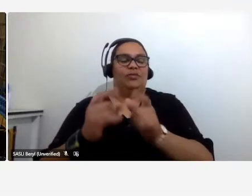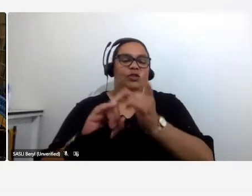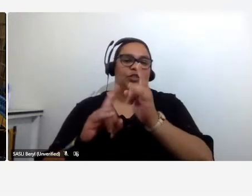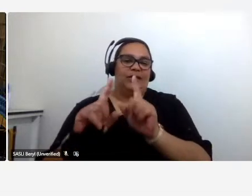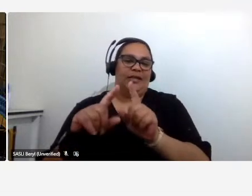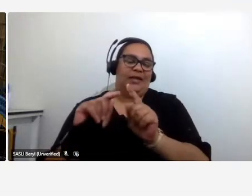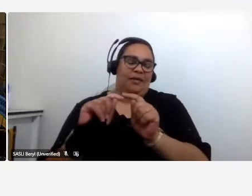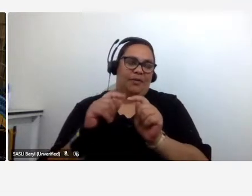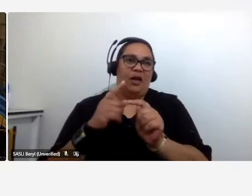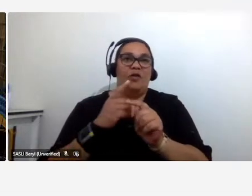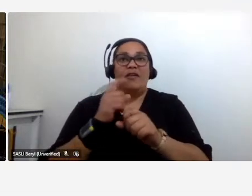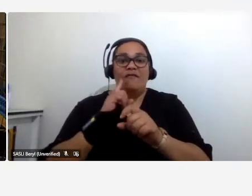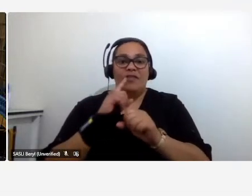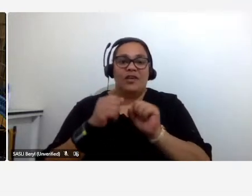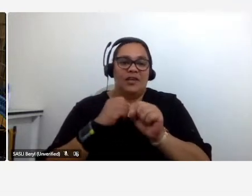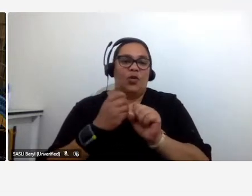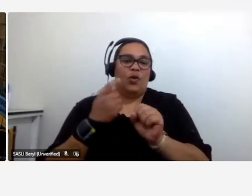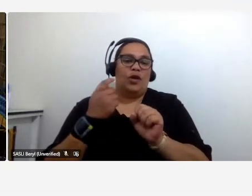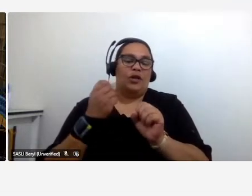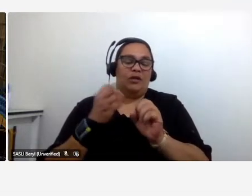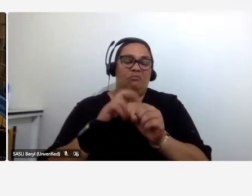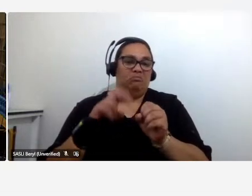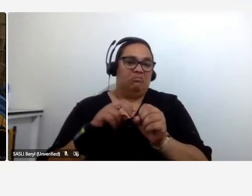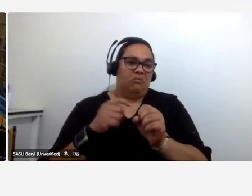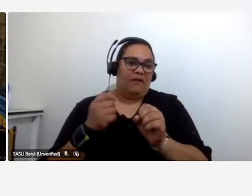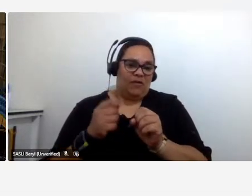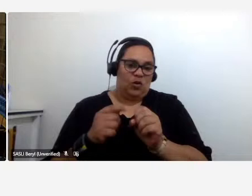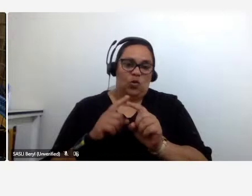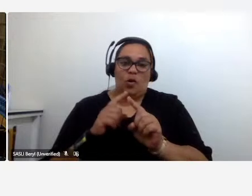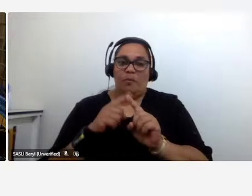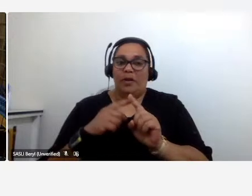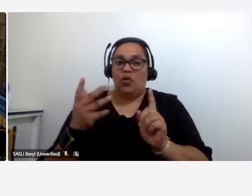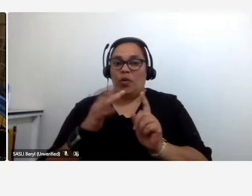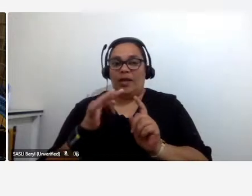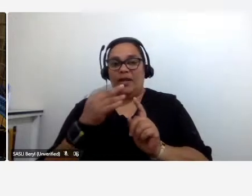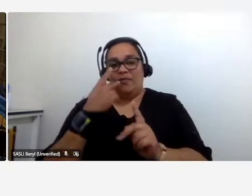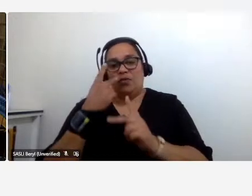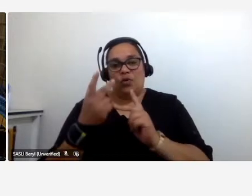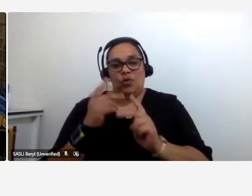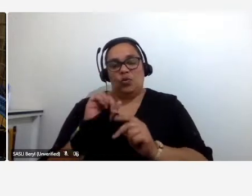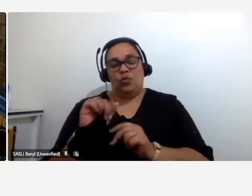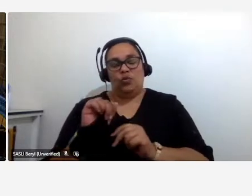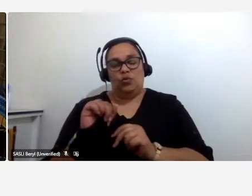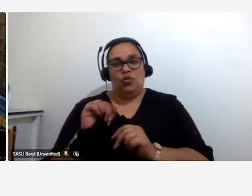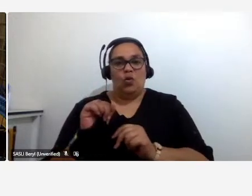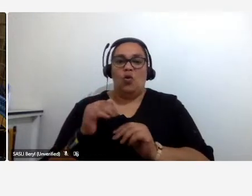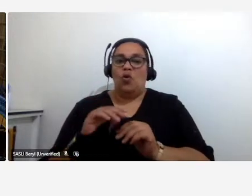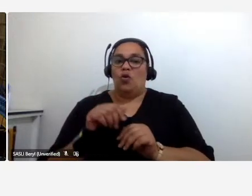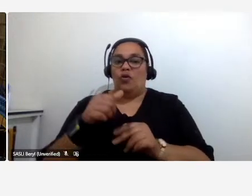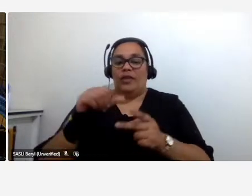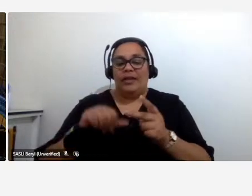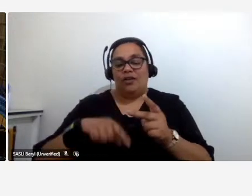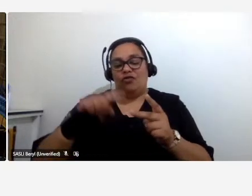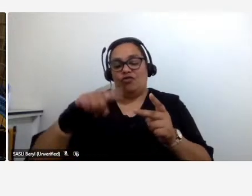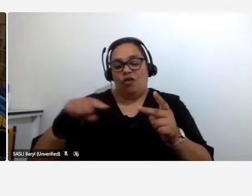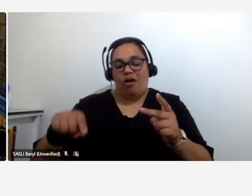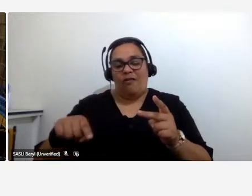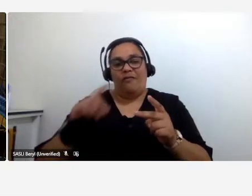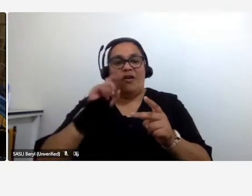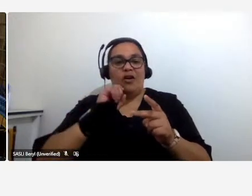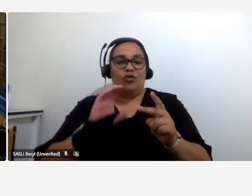couple. And where, if you look at the next graph by age